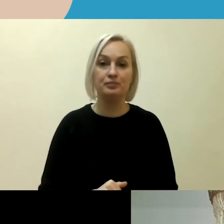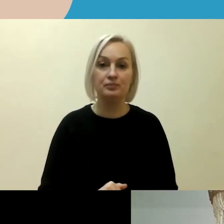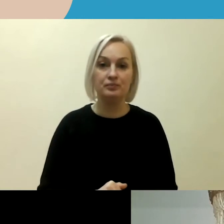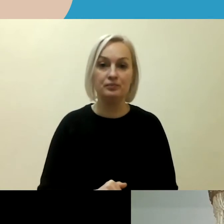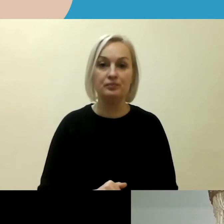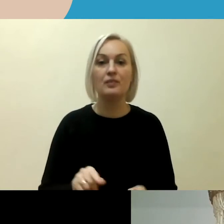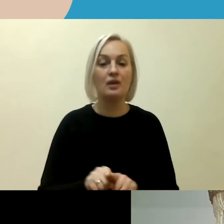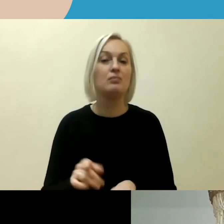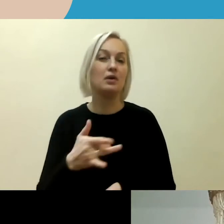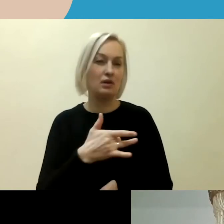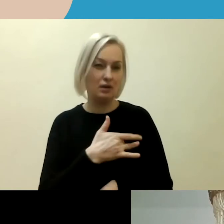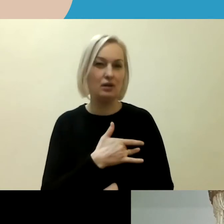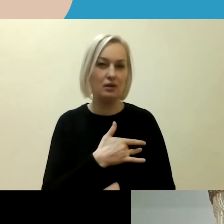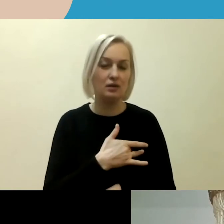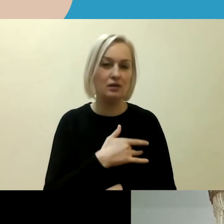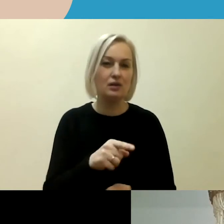initiative.